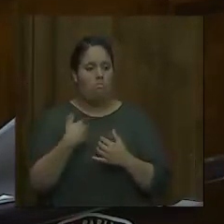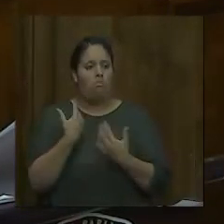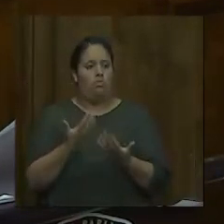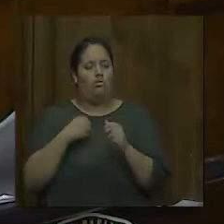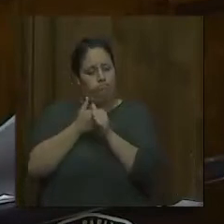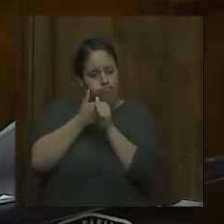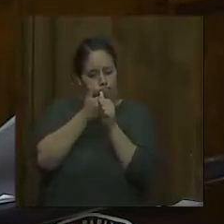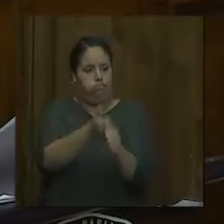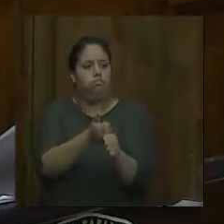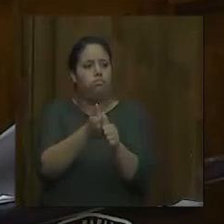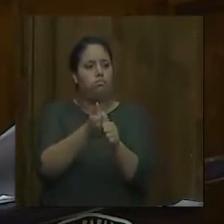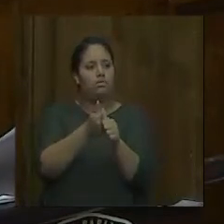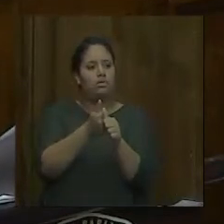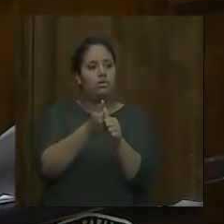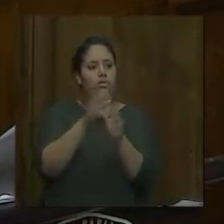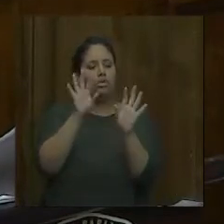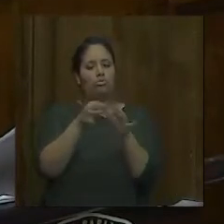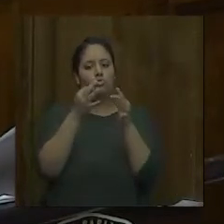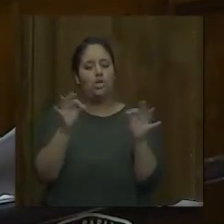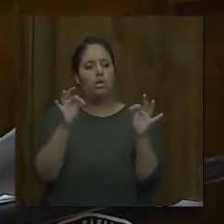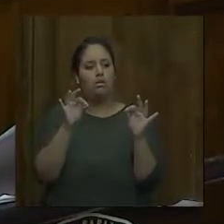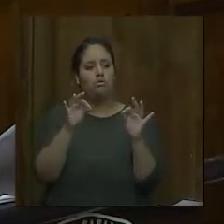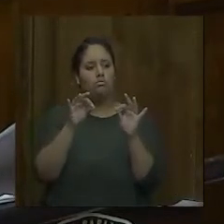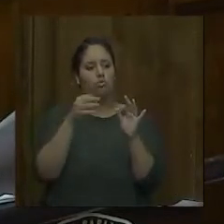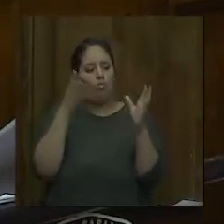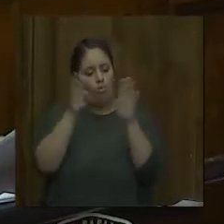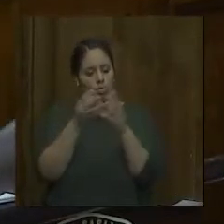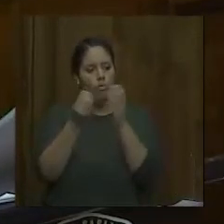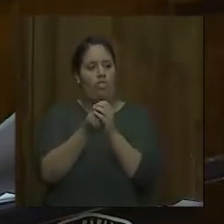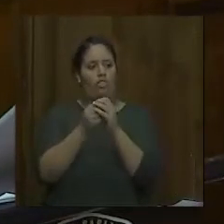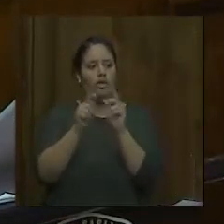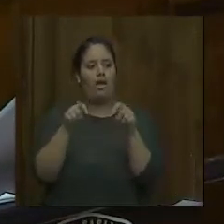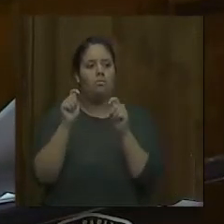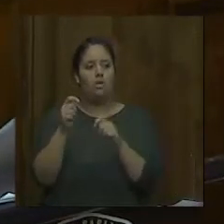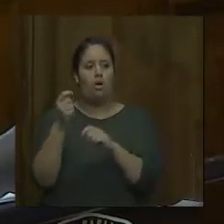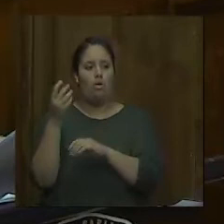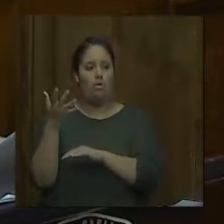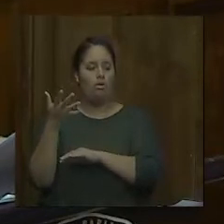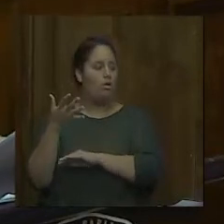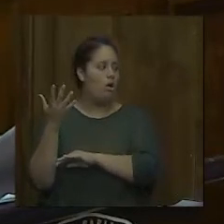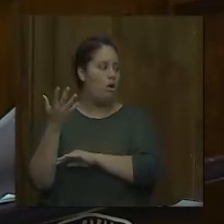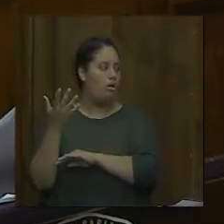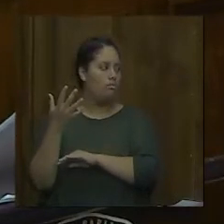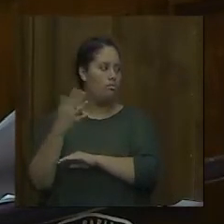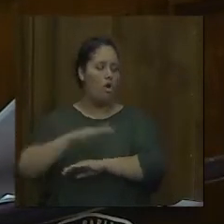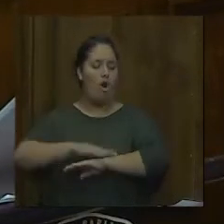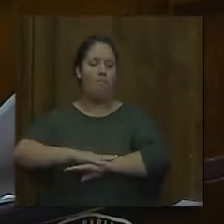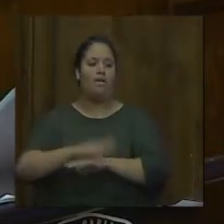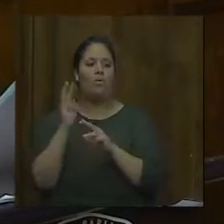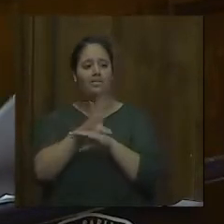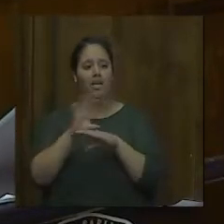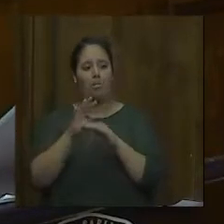steer a choral music resurgence in the Central Karoo together with Cape Town Opera, Western Cape Choral Music Association,